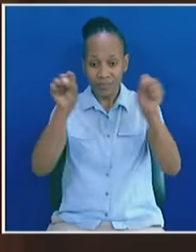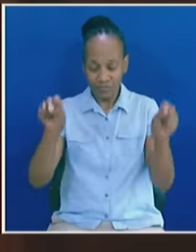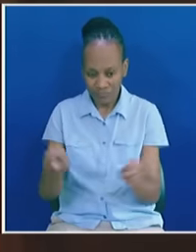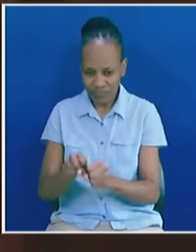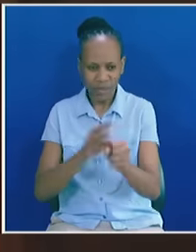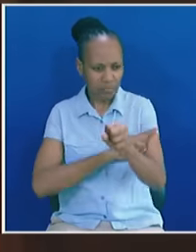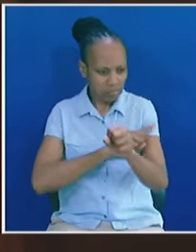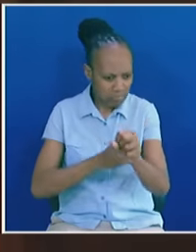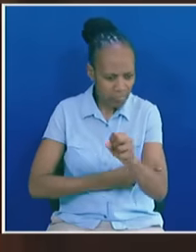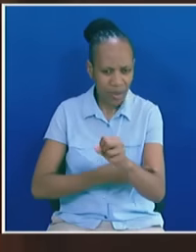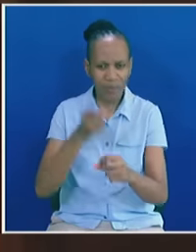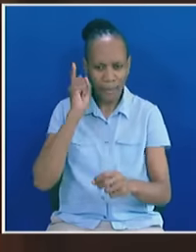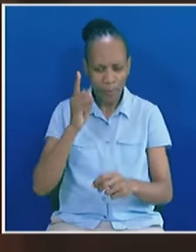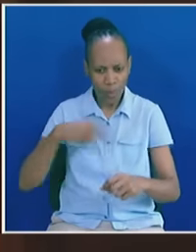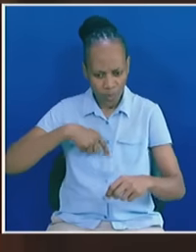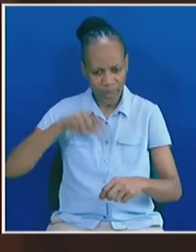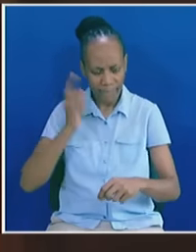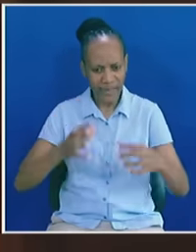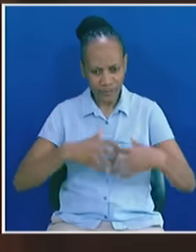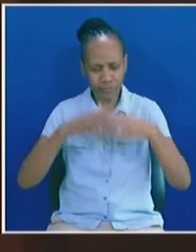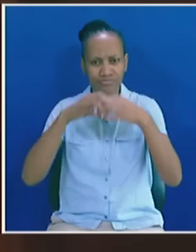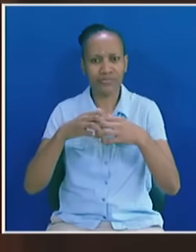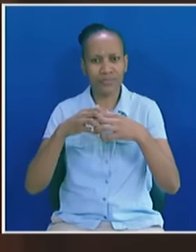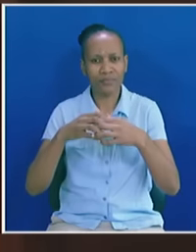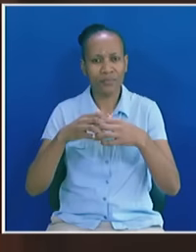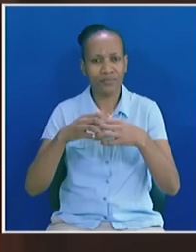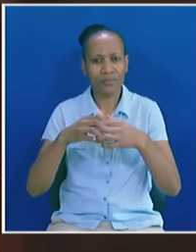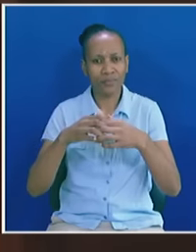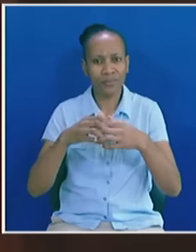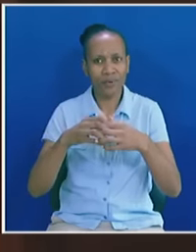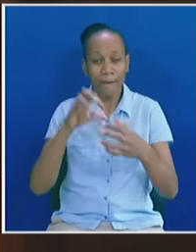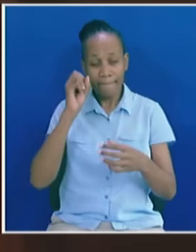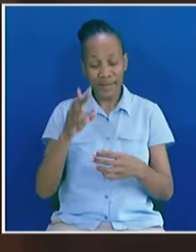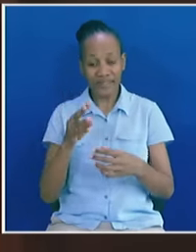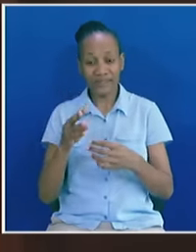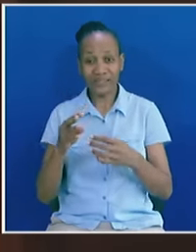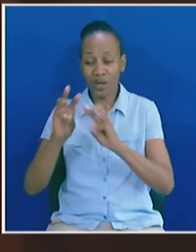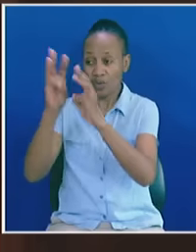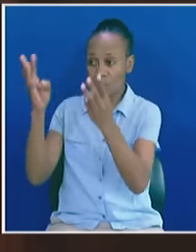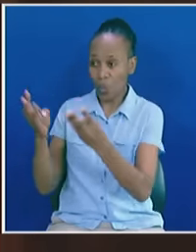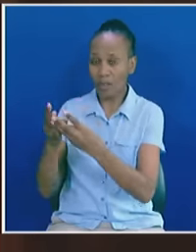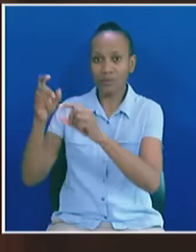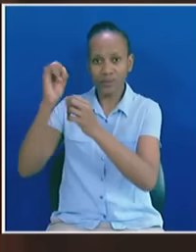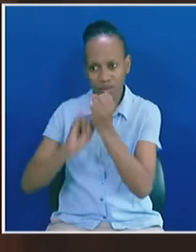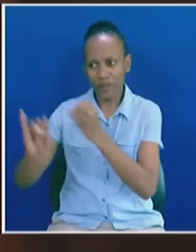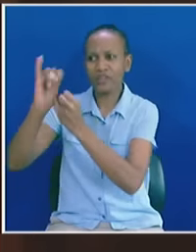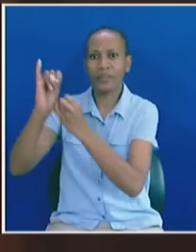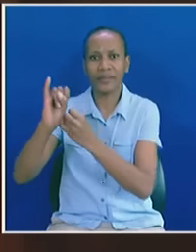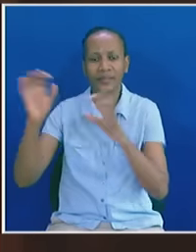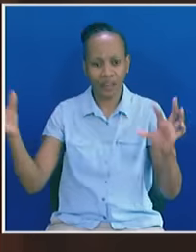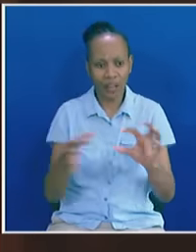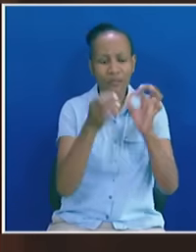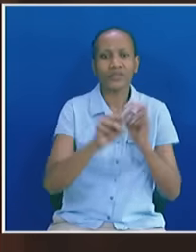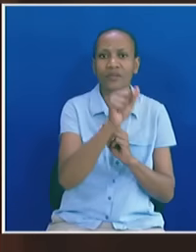on par with the best performing security agencies in the world is informed by the imperatives of global interdependence. Apart from ensuring